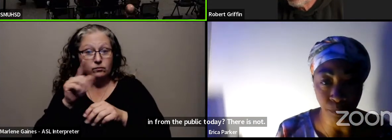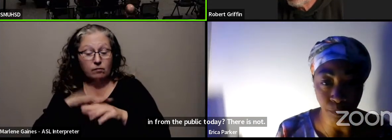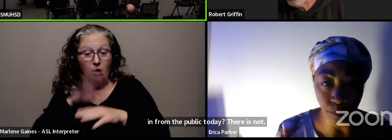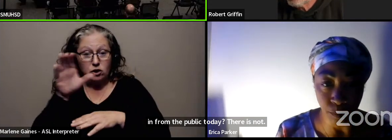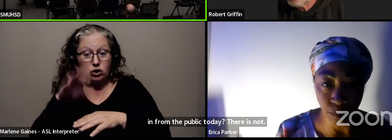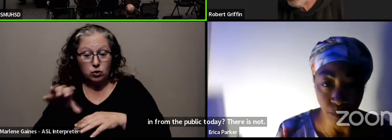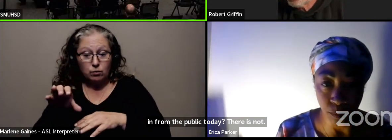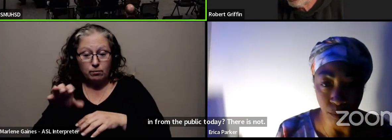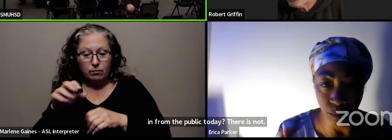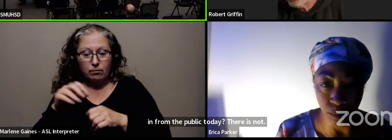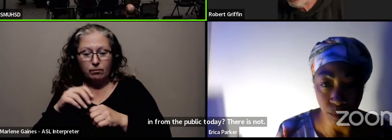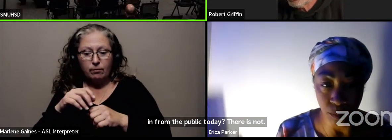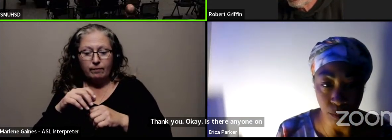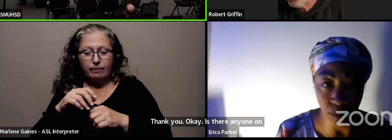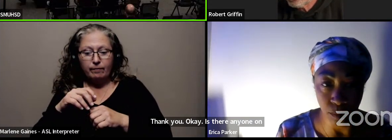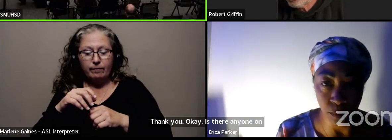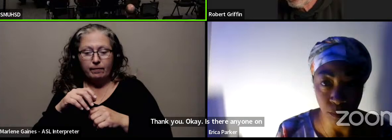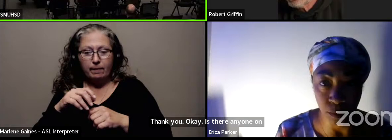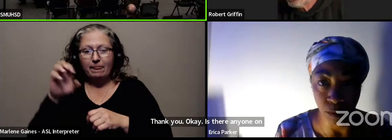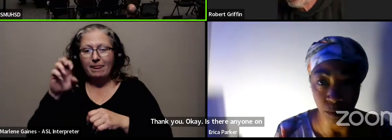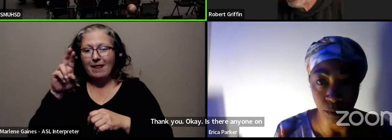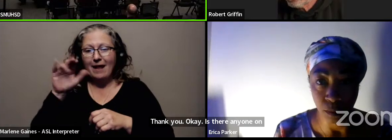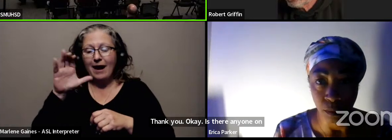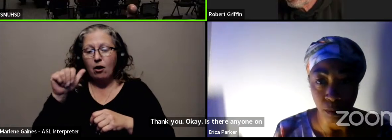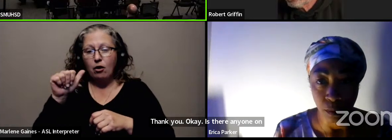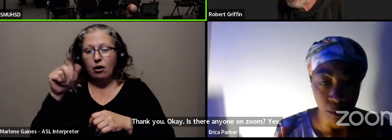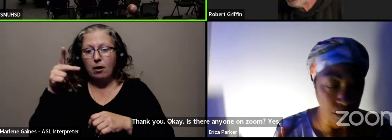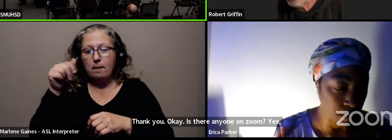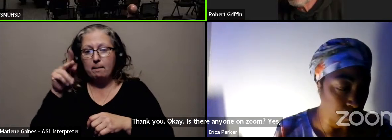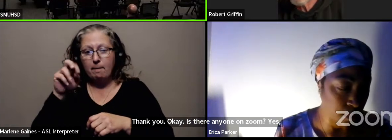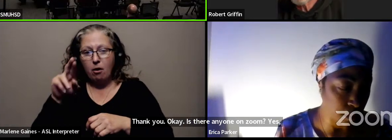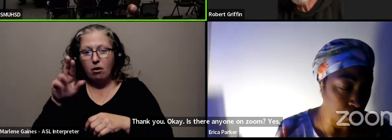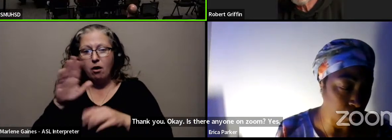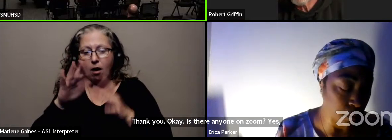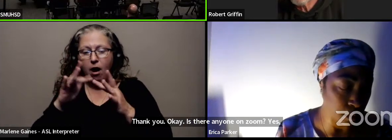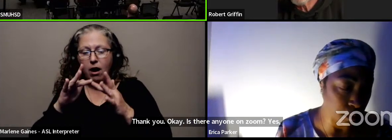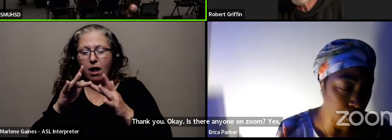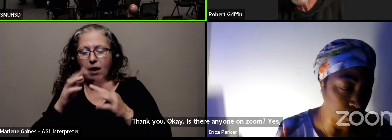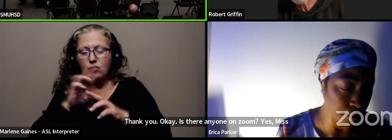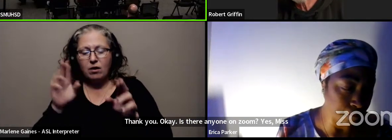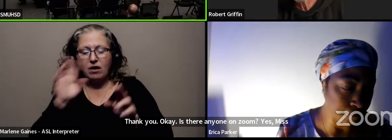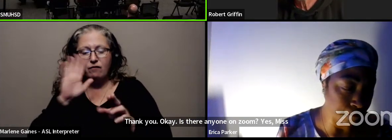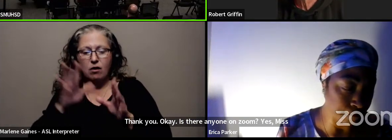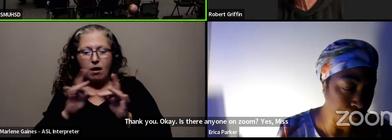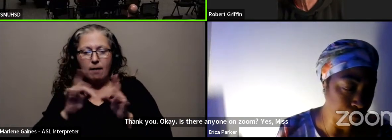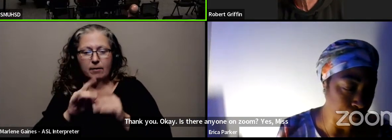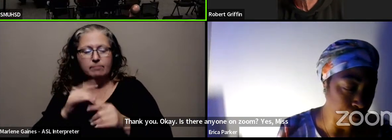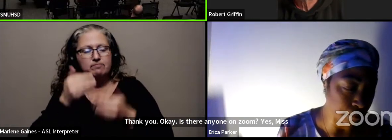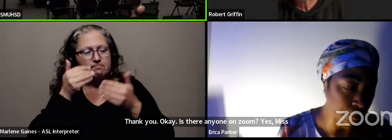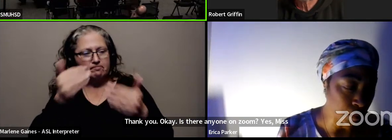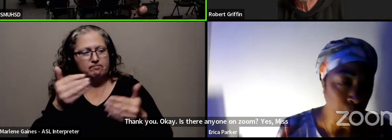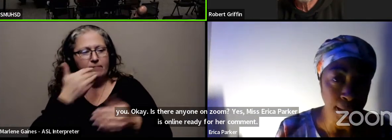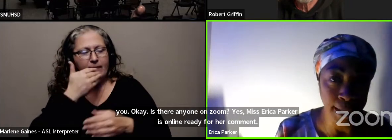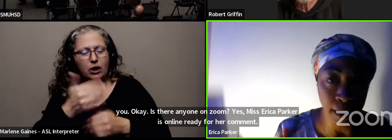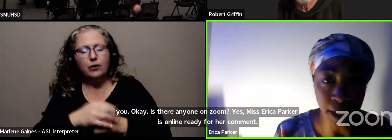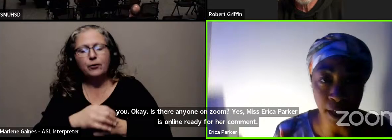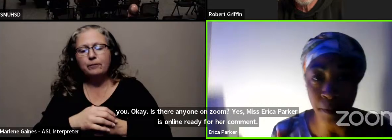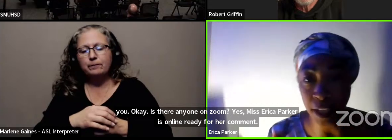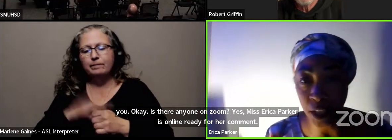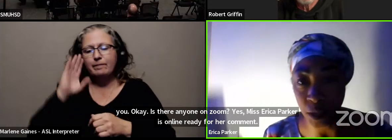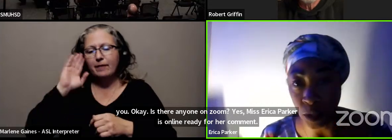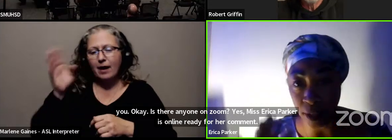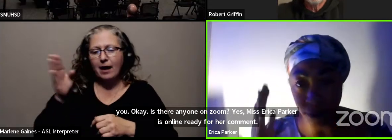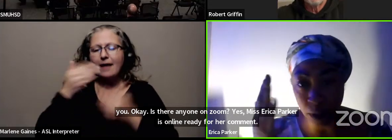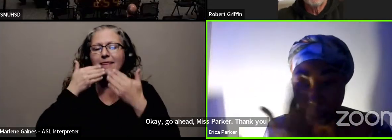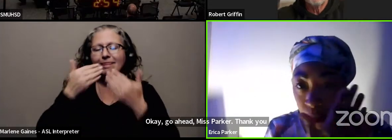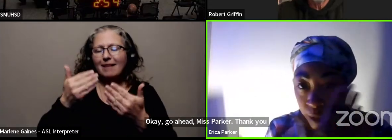Zoom? Yes, Miss Erica Parker is online, ready for her comment. Okay, go ahead, Ms. Parker. Thank you. Hi,